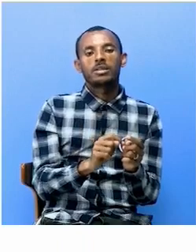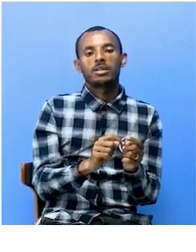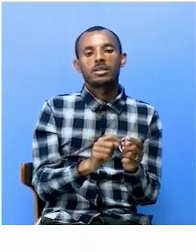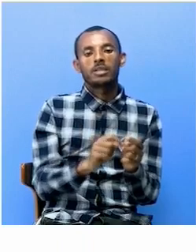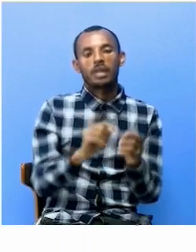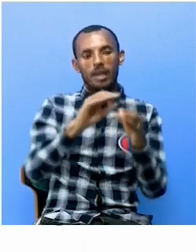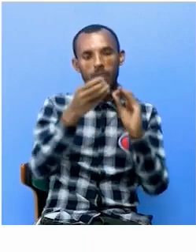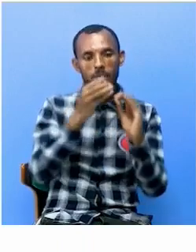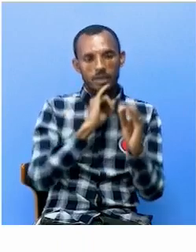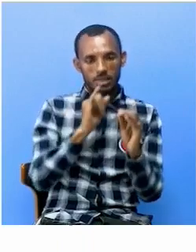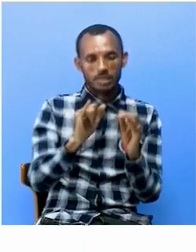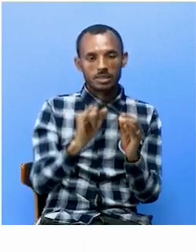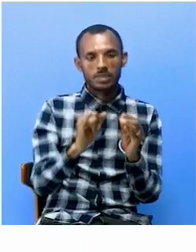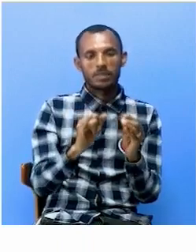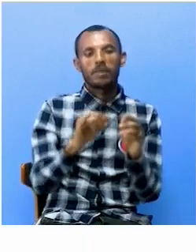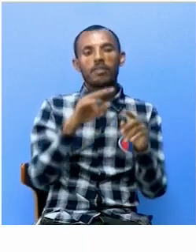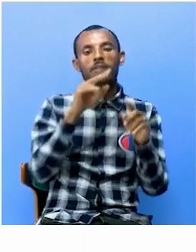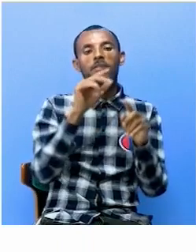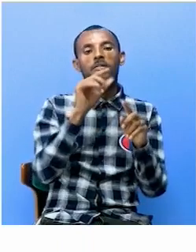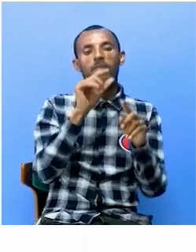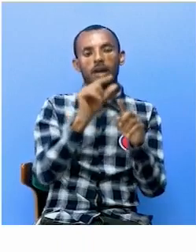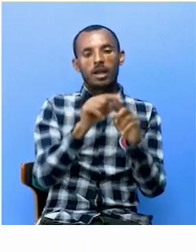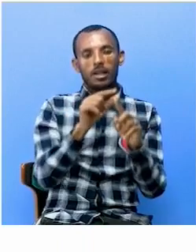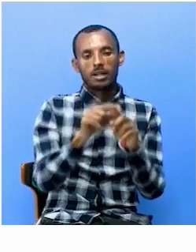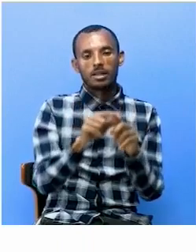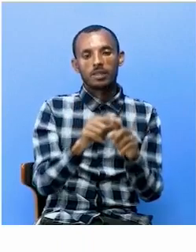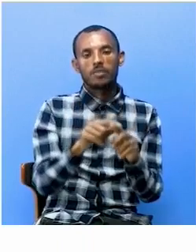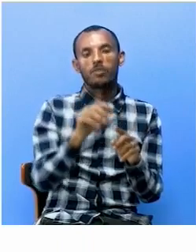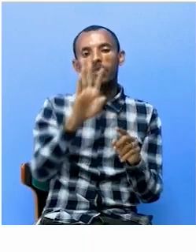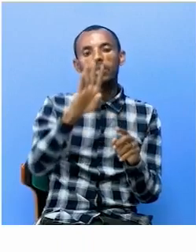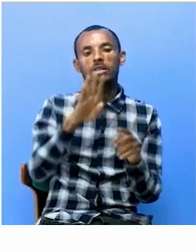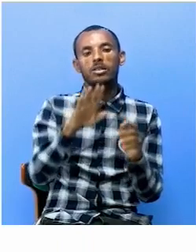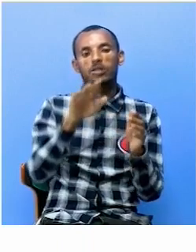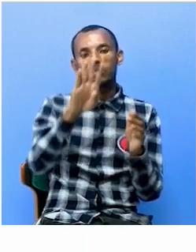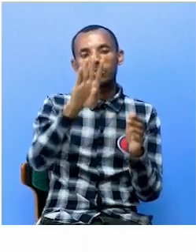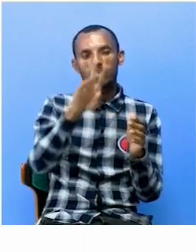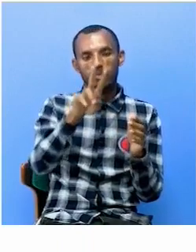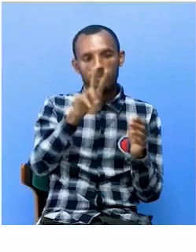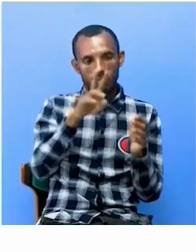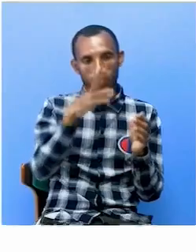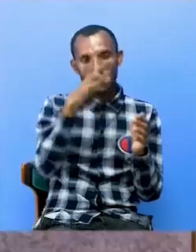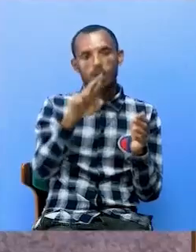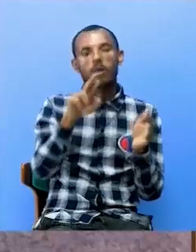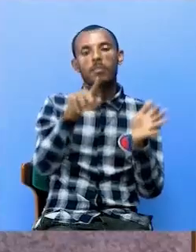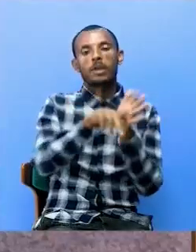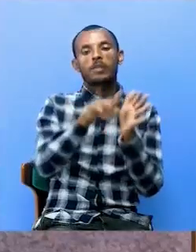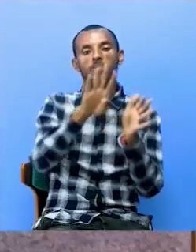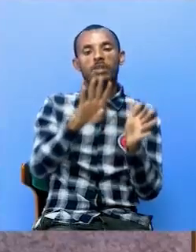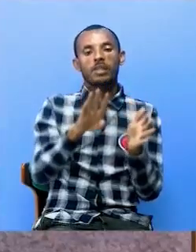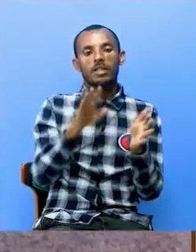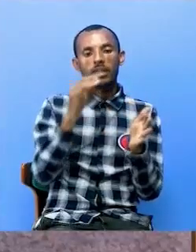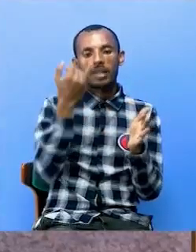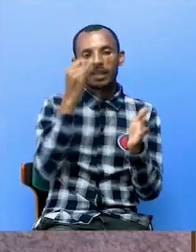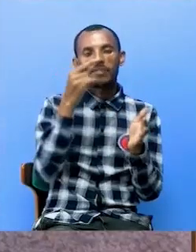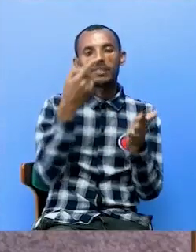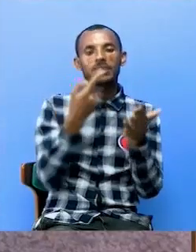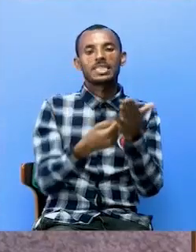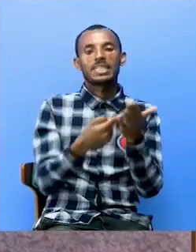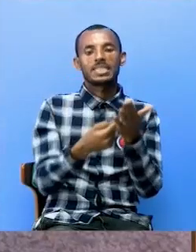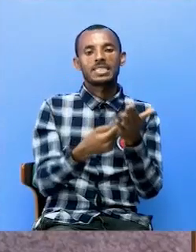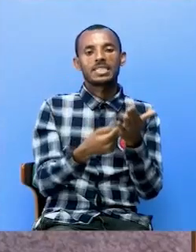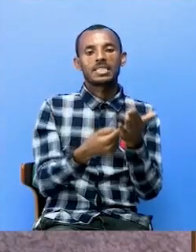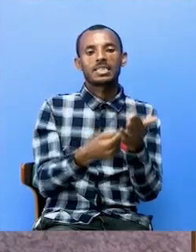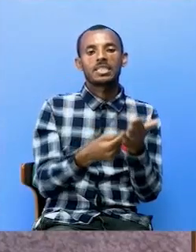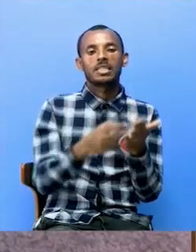a number in verbal form, square root of 4 is 2 or minus 2. But this